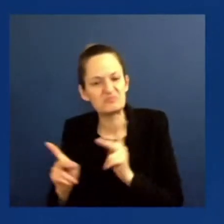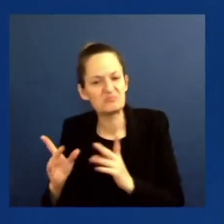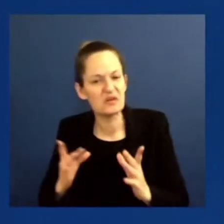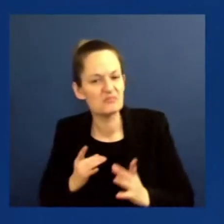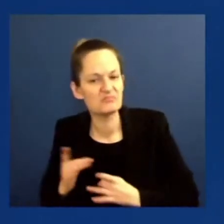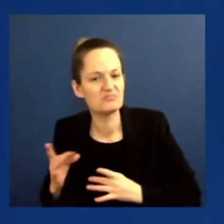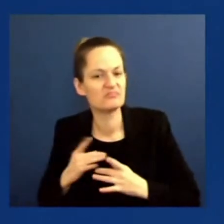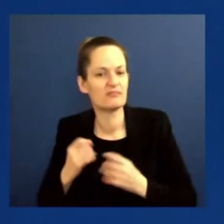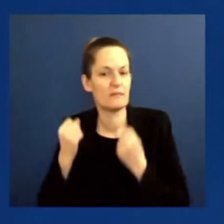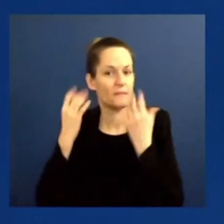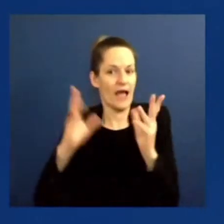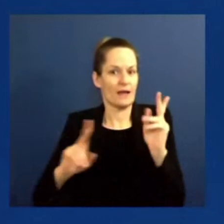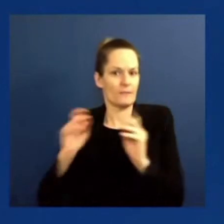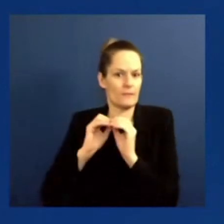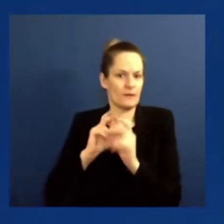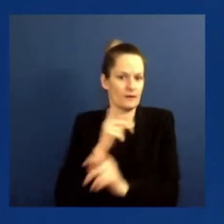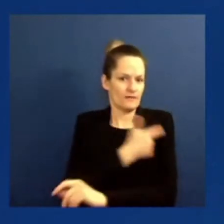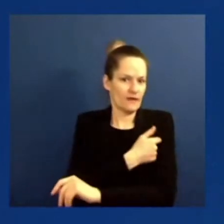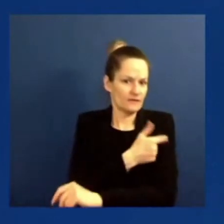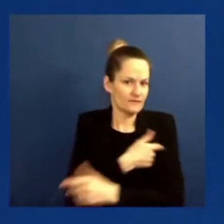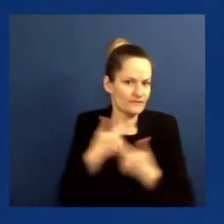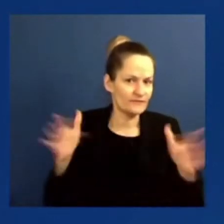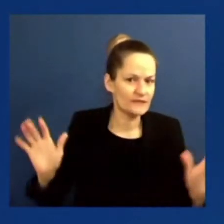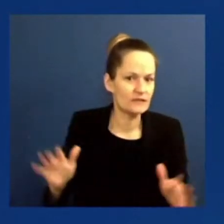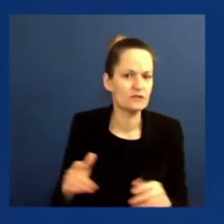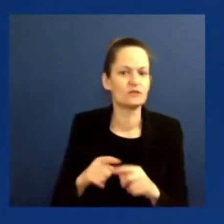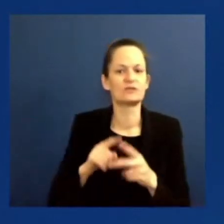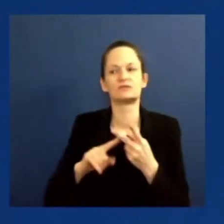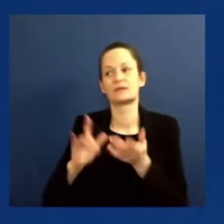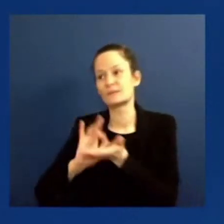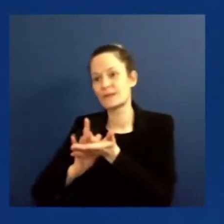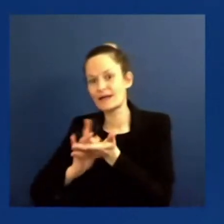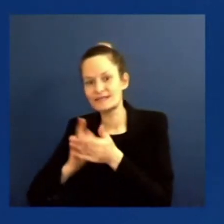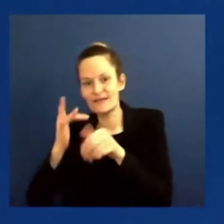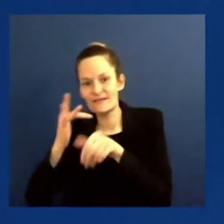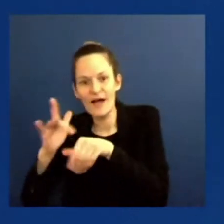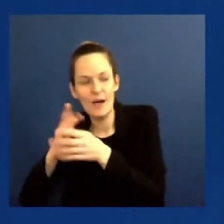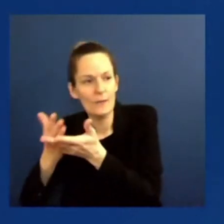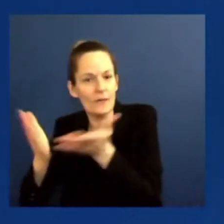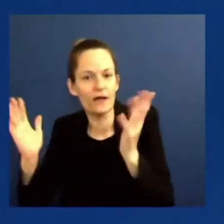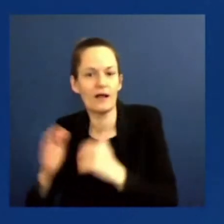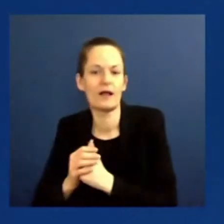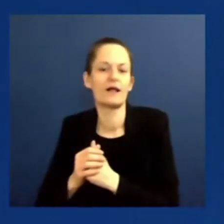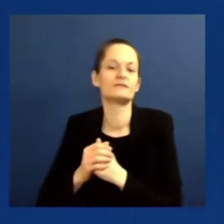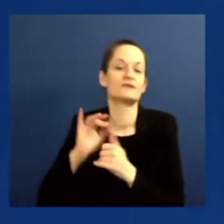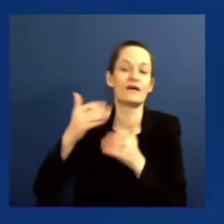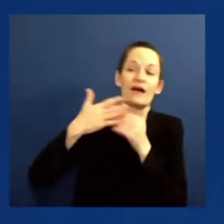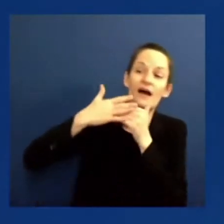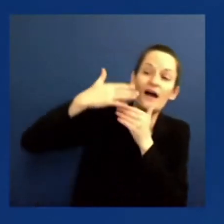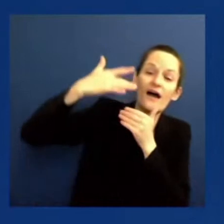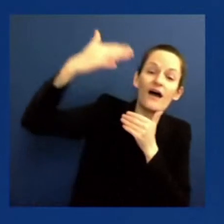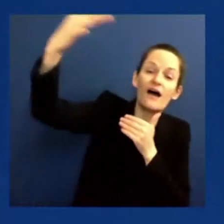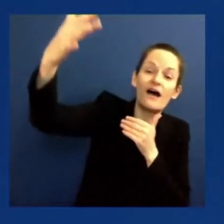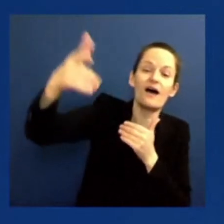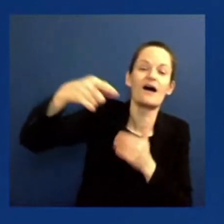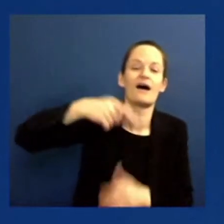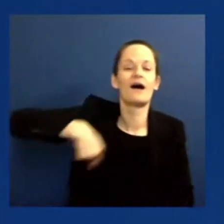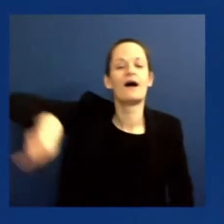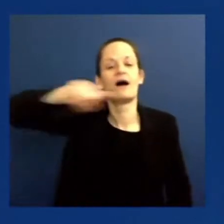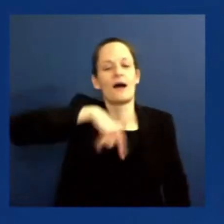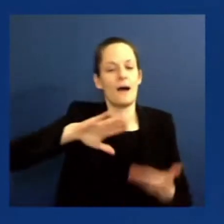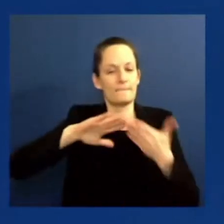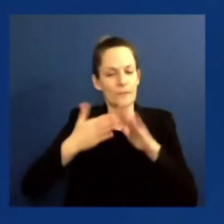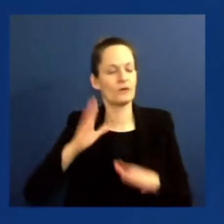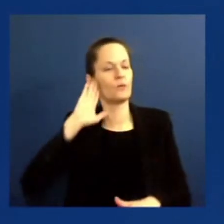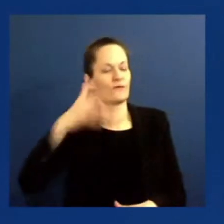by prior infection will have a level of protection in the community so that you won't get the